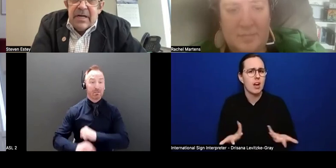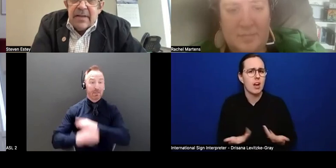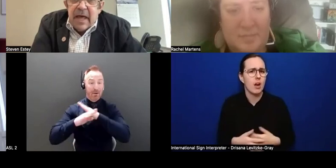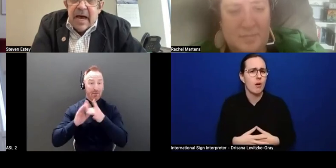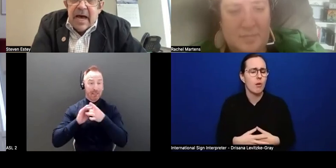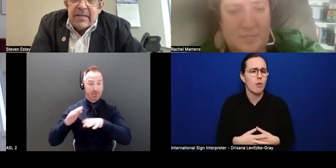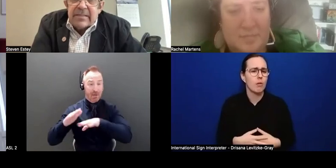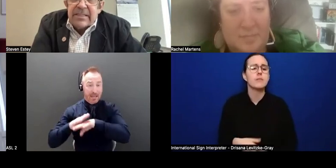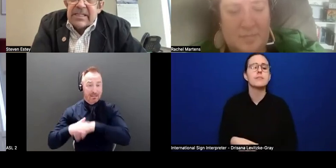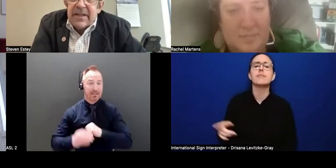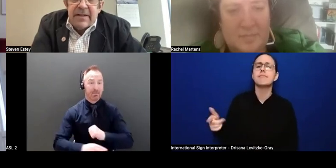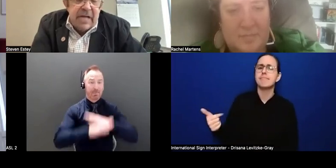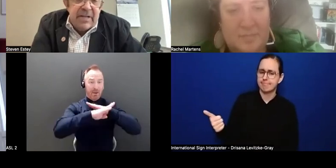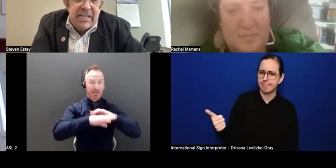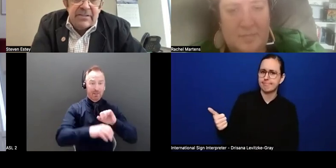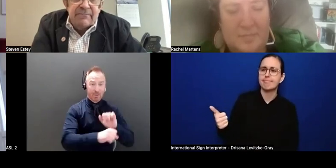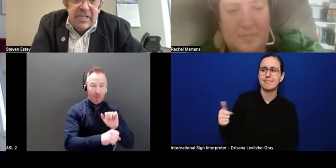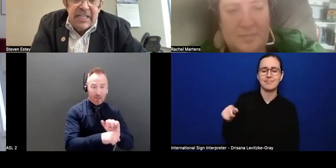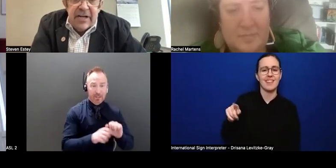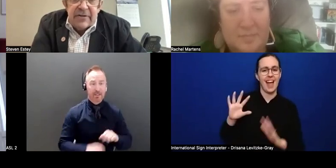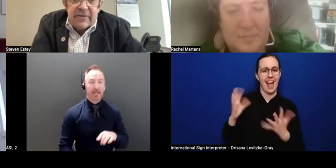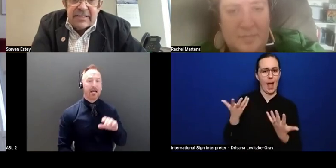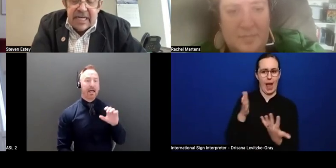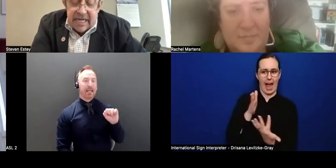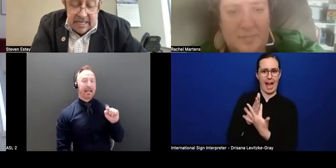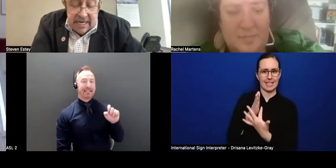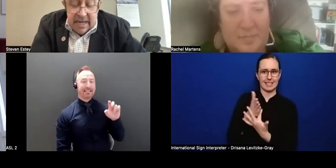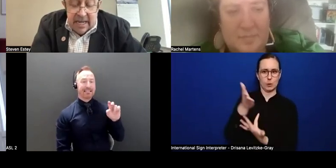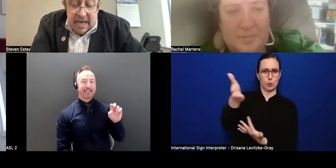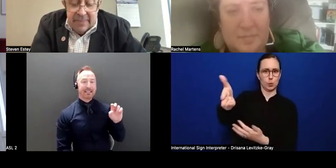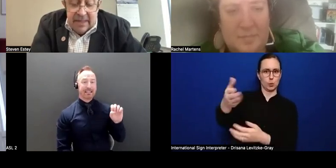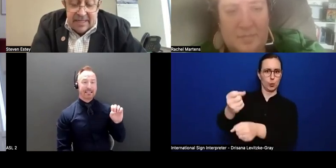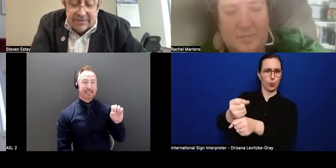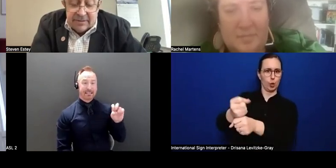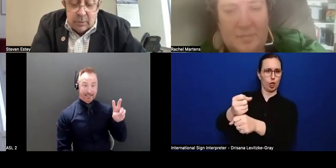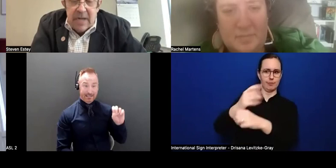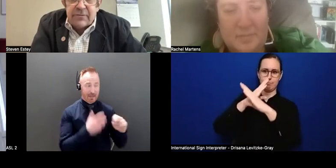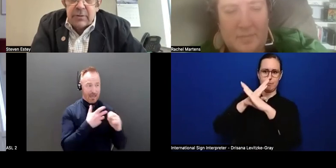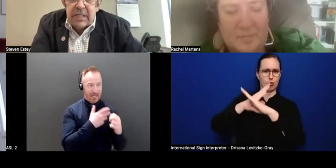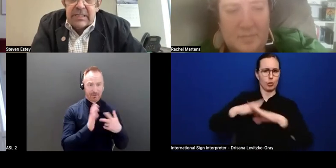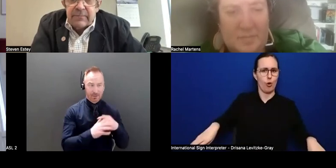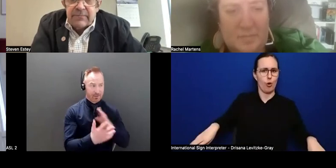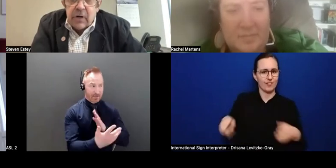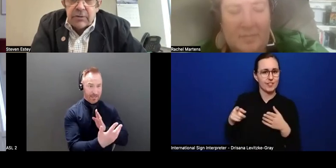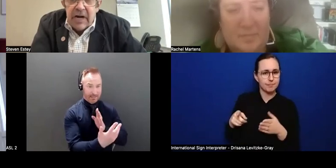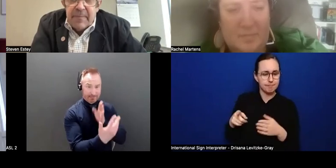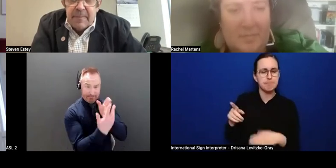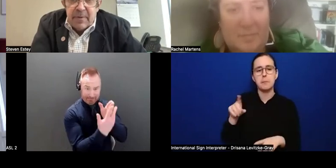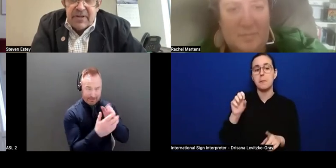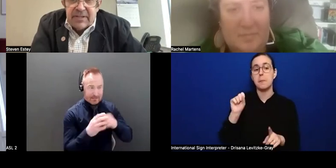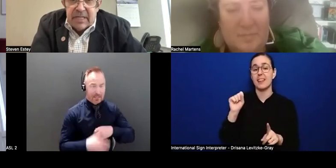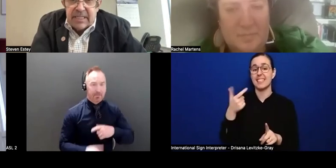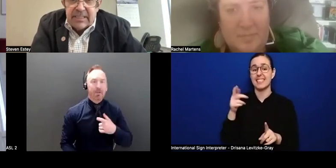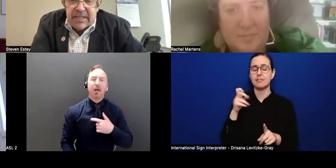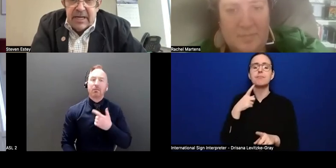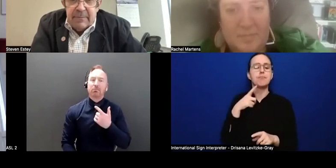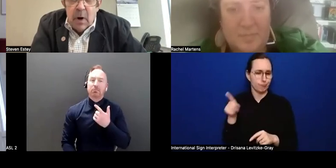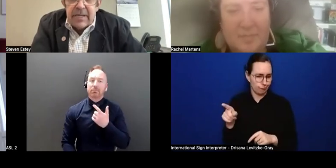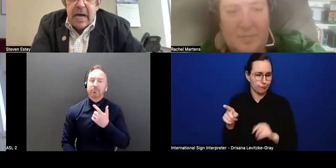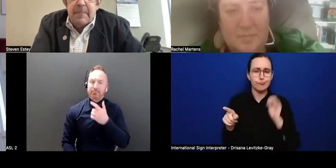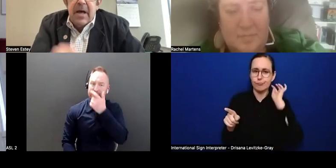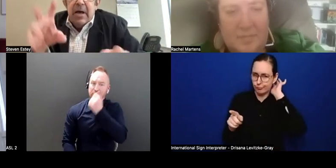in on that? You say that, I mean, it's really interesting. And I think it's quite true for a lot of people with disabilities that